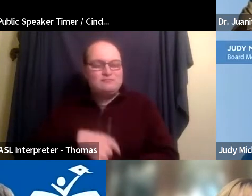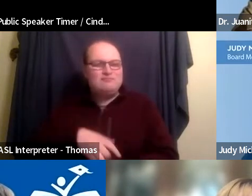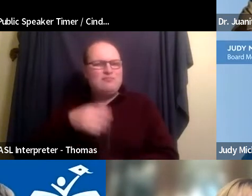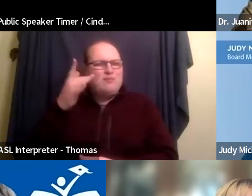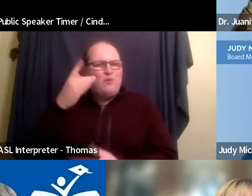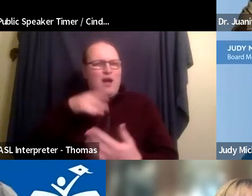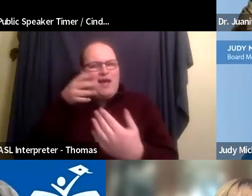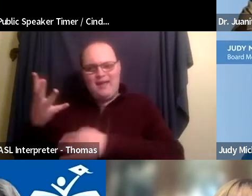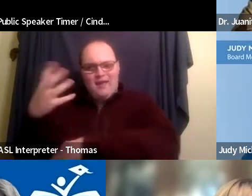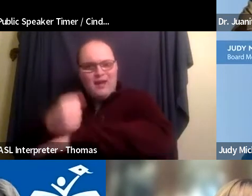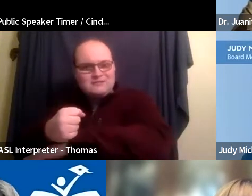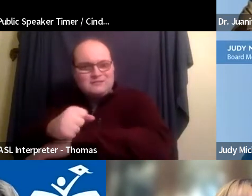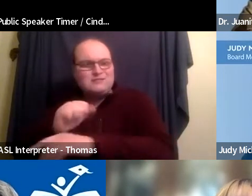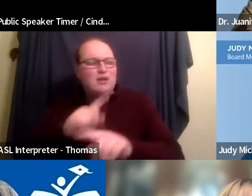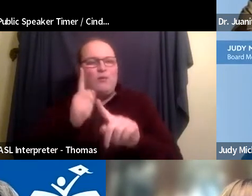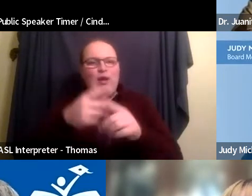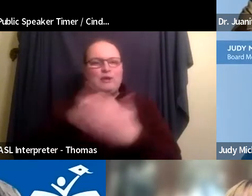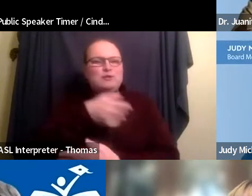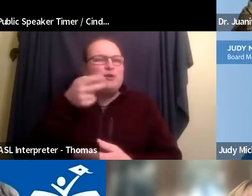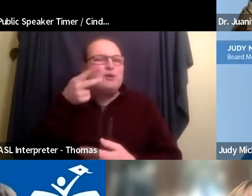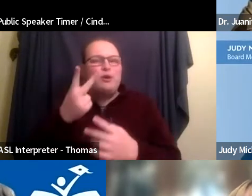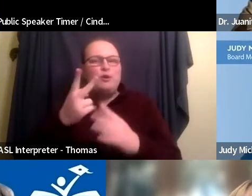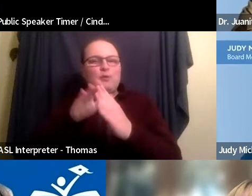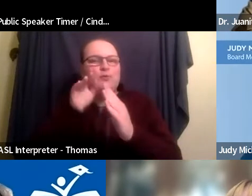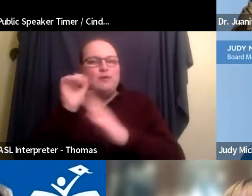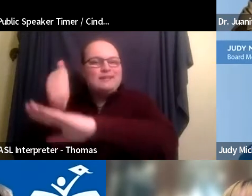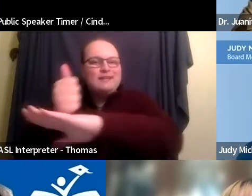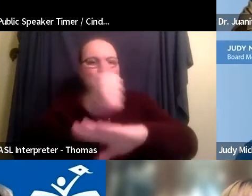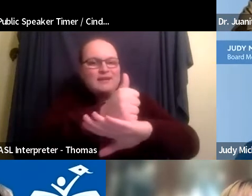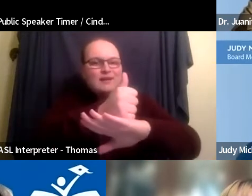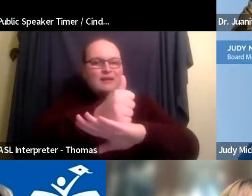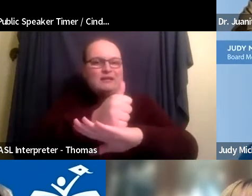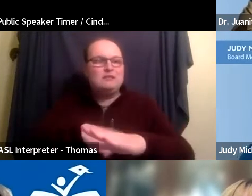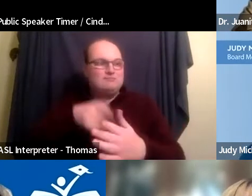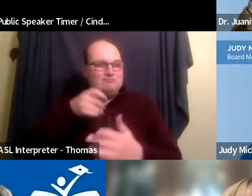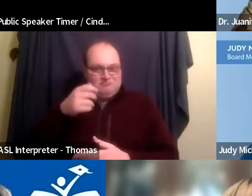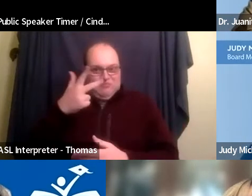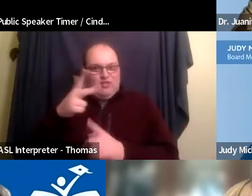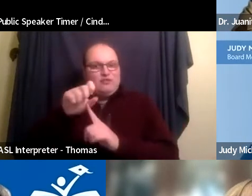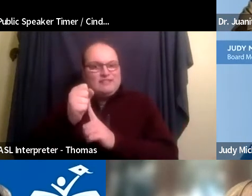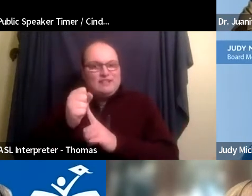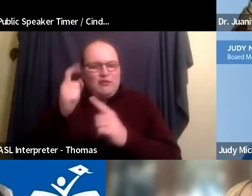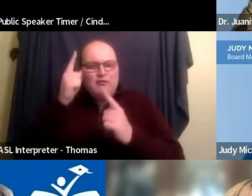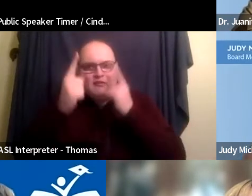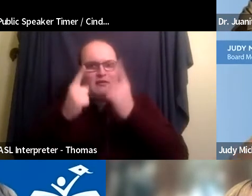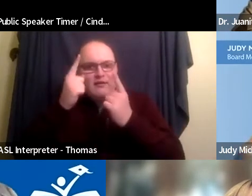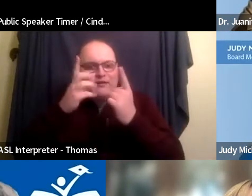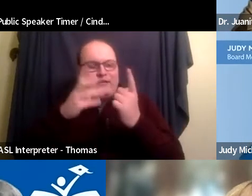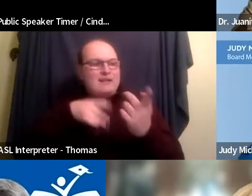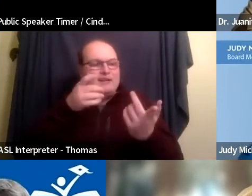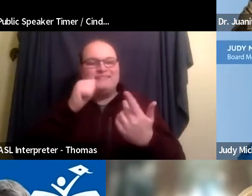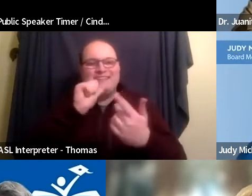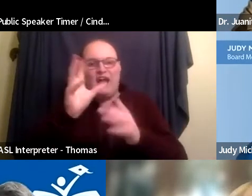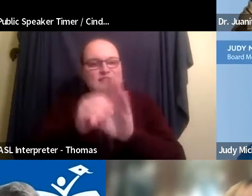2 new communities are being built? The new communities were not considered when developing the 3 scenarios. Our utilization rate has increased